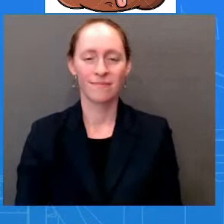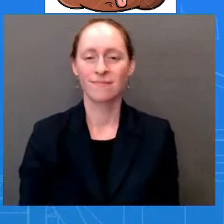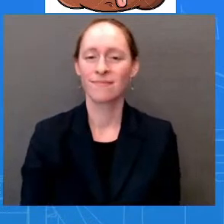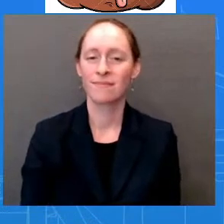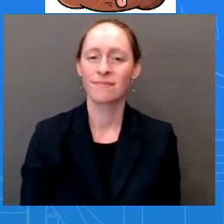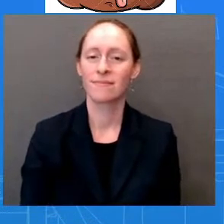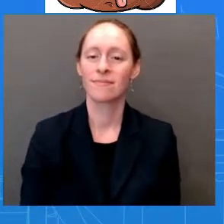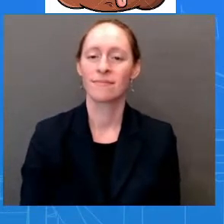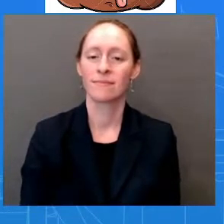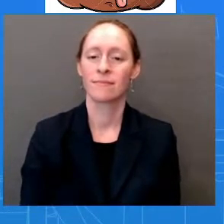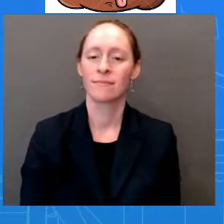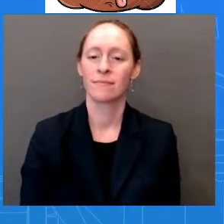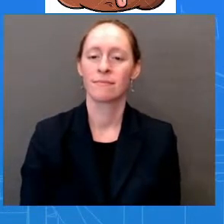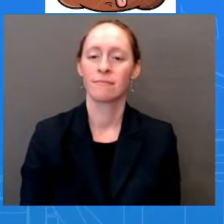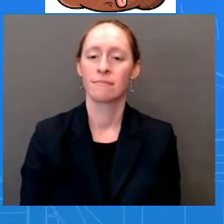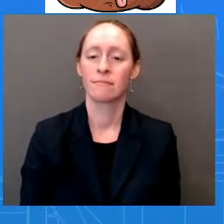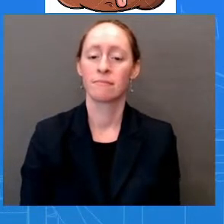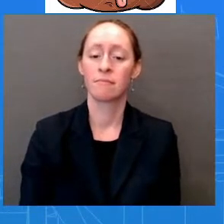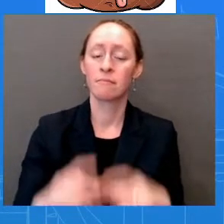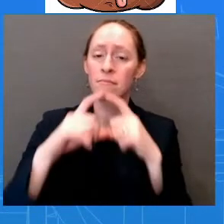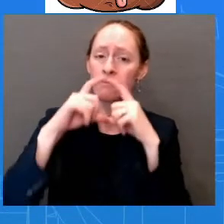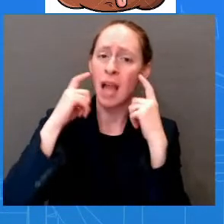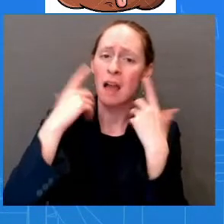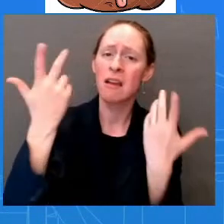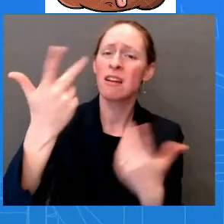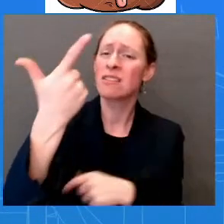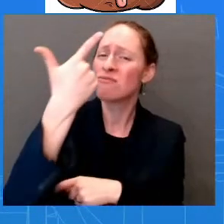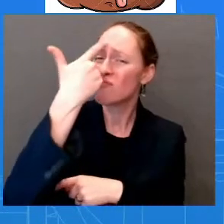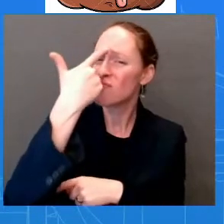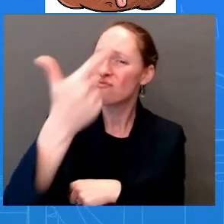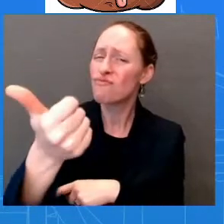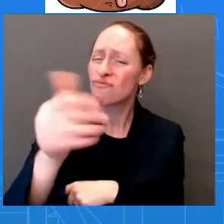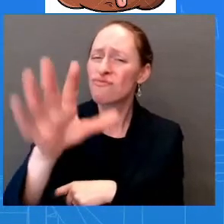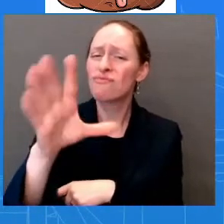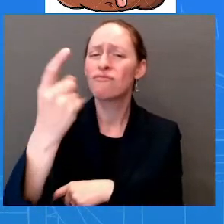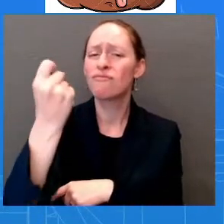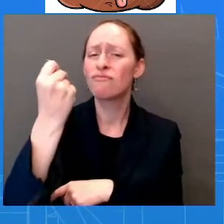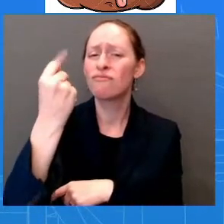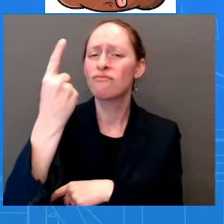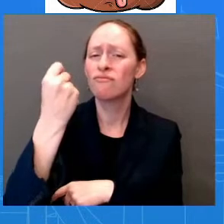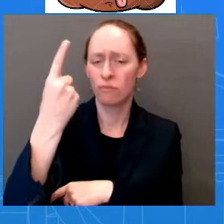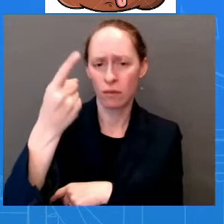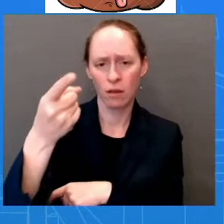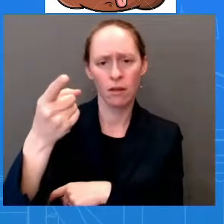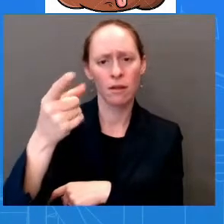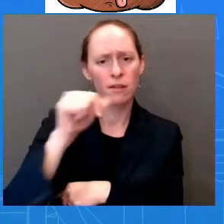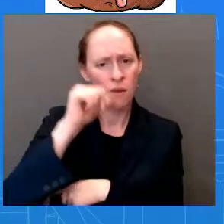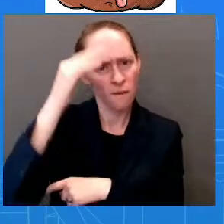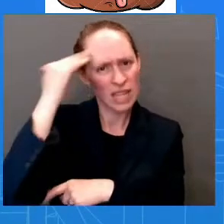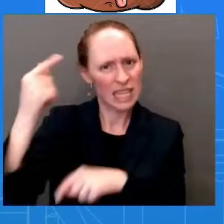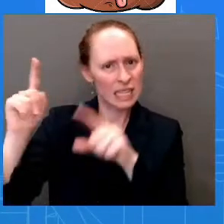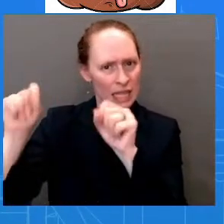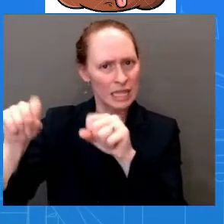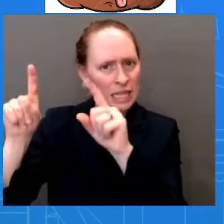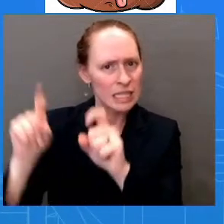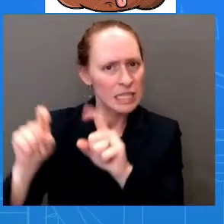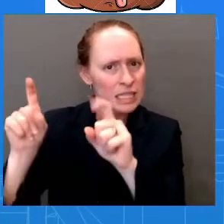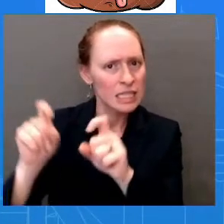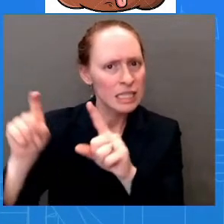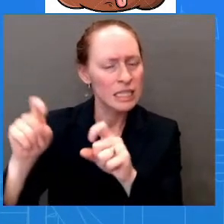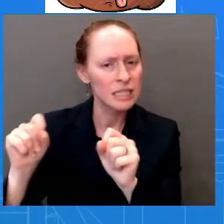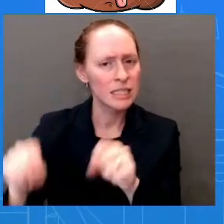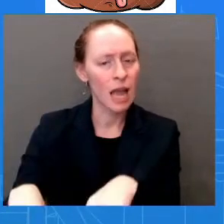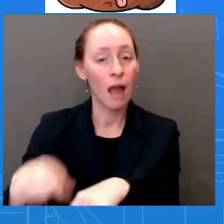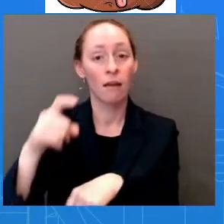So when we're gathering at a family gathering for Thanksgiving or for Christmas or for any other holiday as we get into the